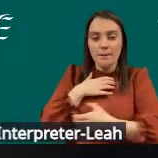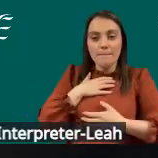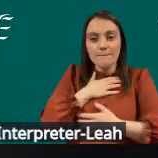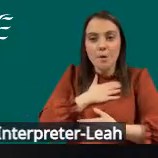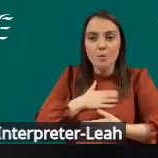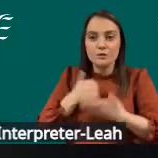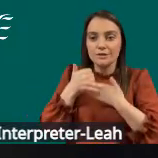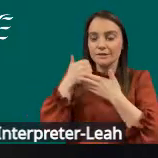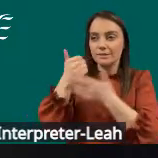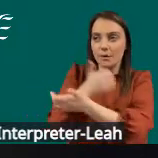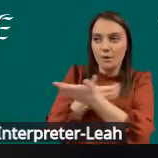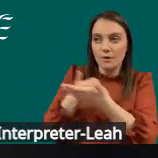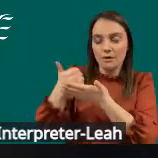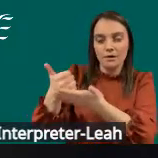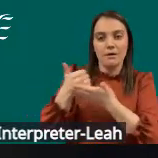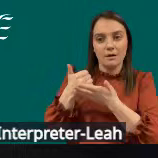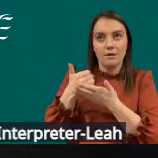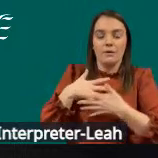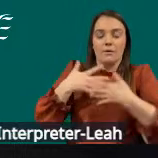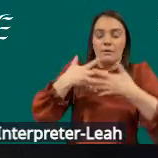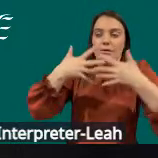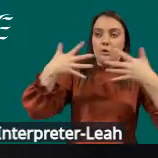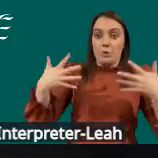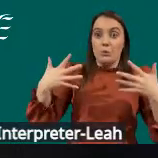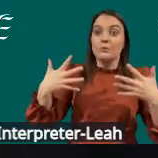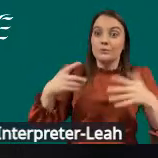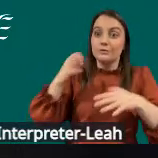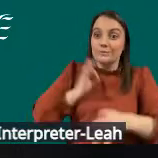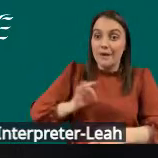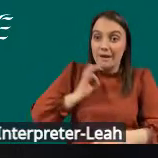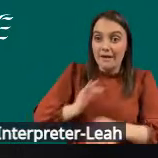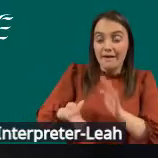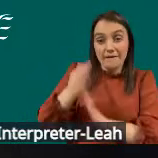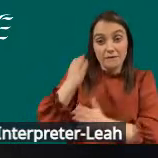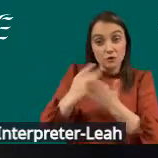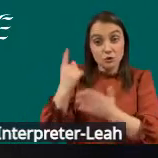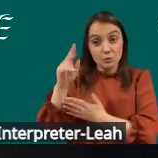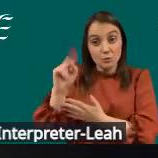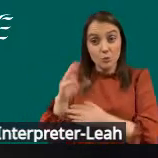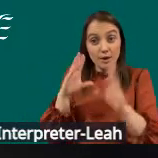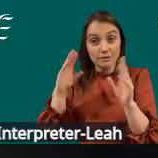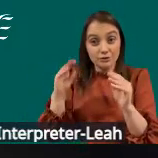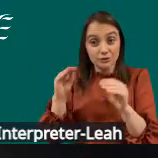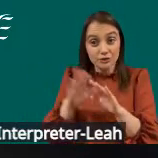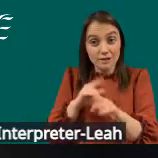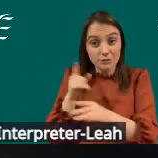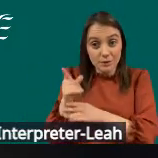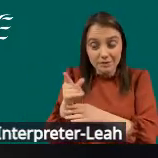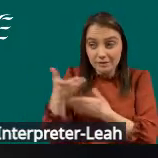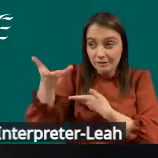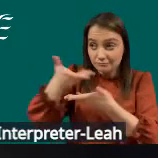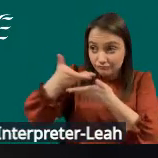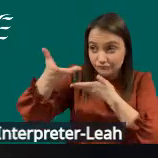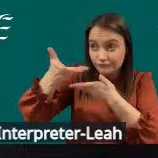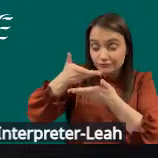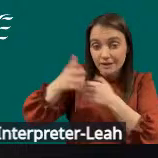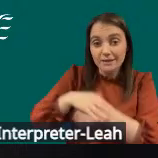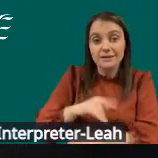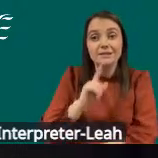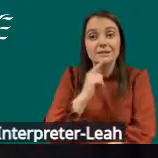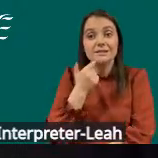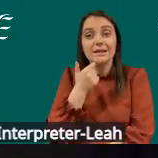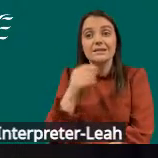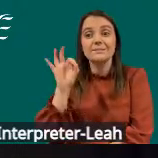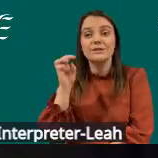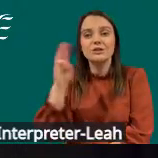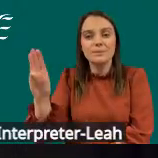that is absolutely huge if you have somebody that you can actually speak to. and secondly, my GP. So